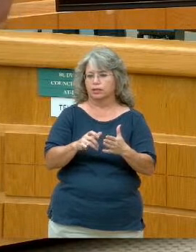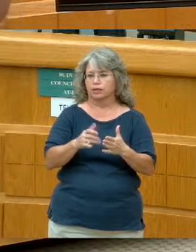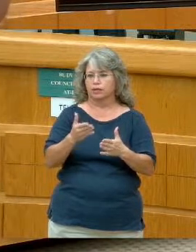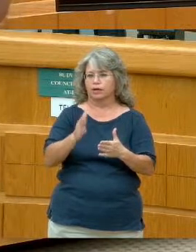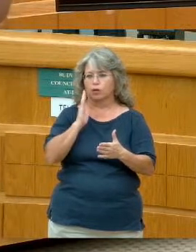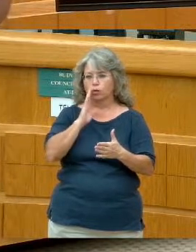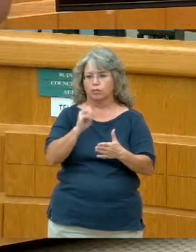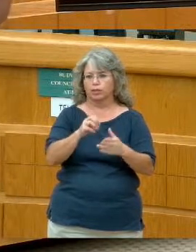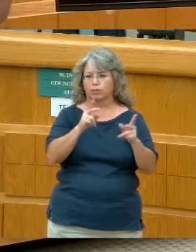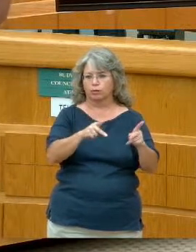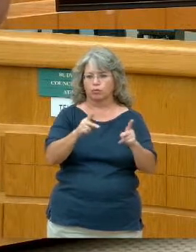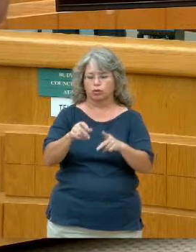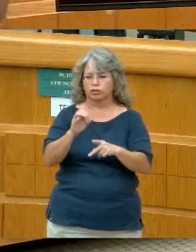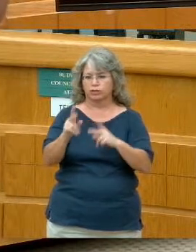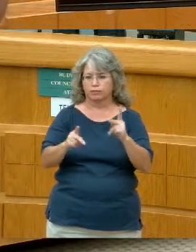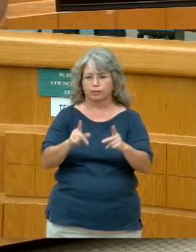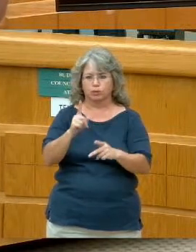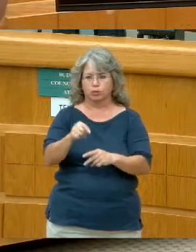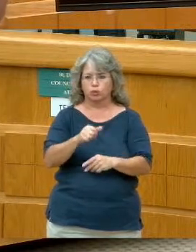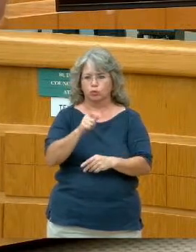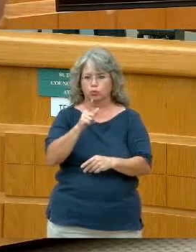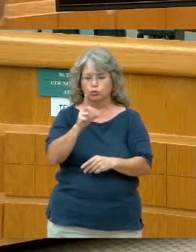proportion of people that don't die.